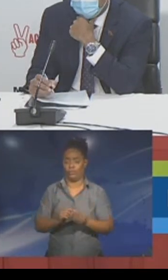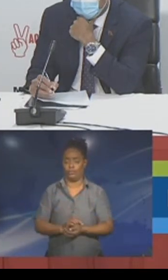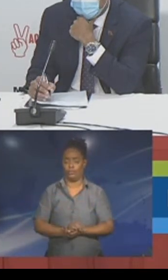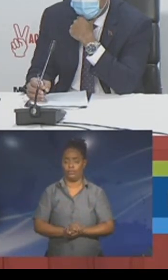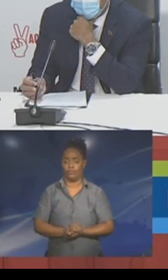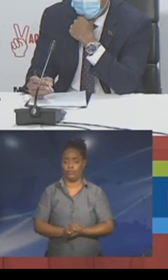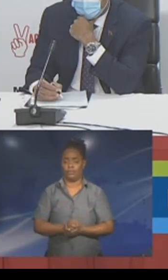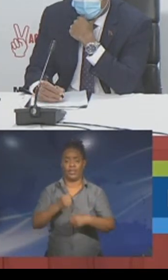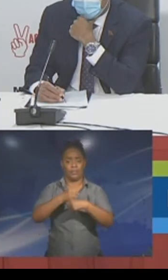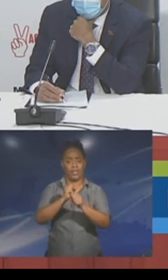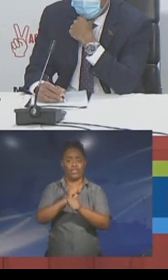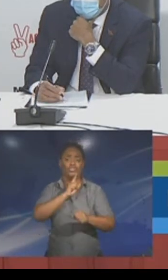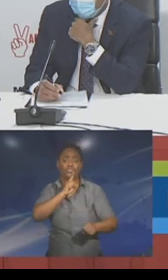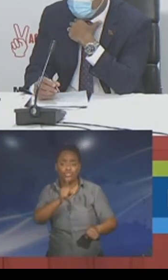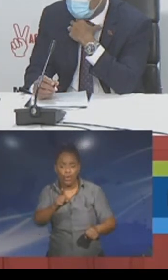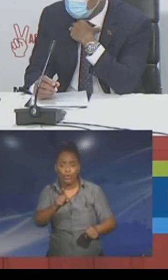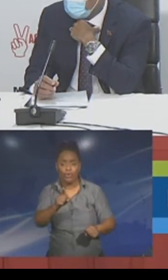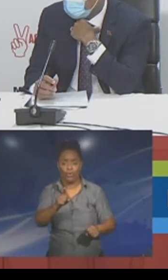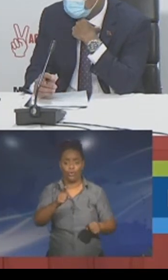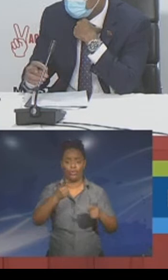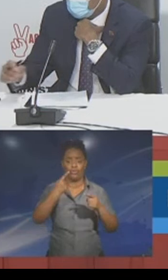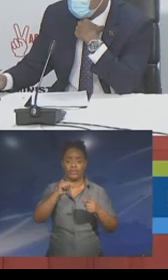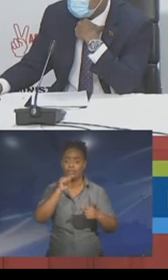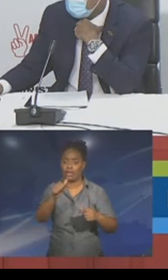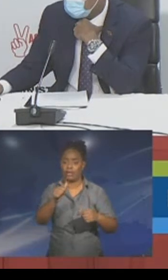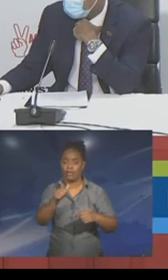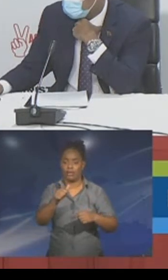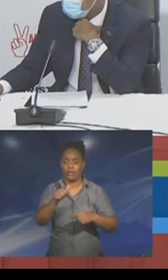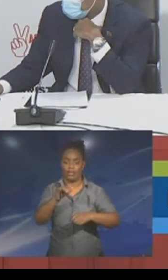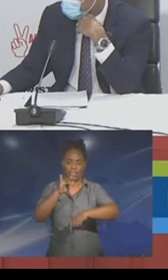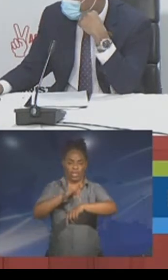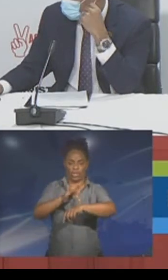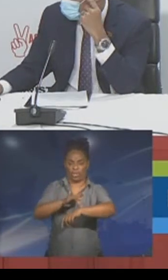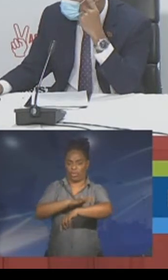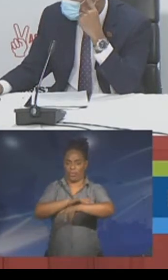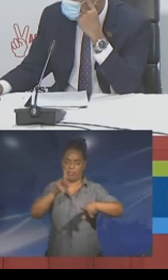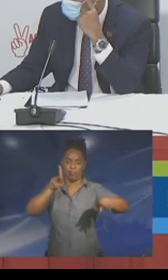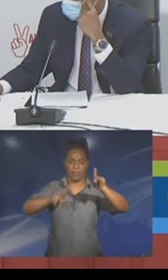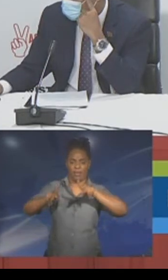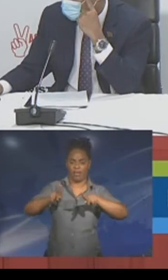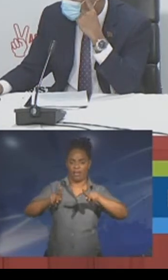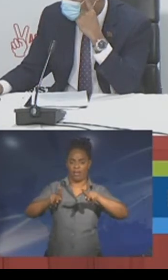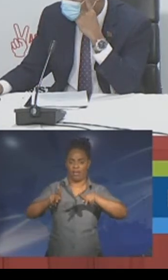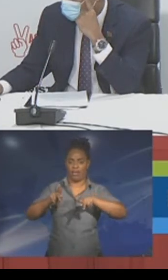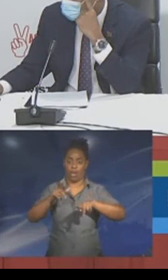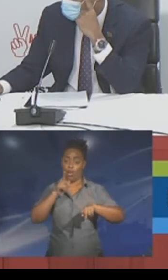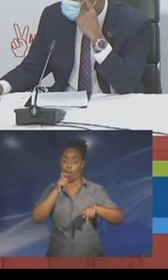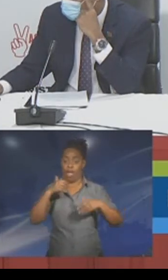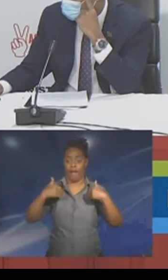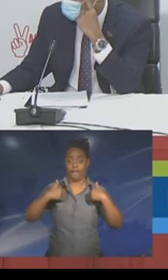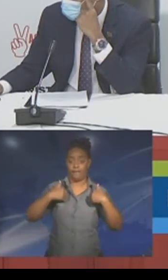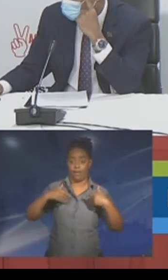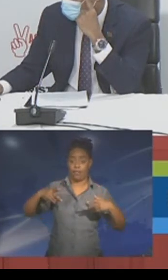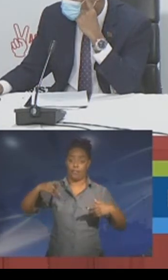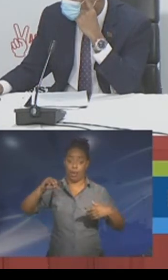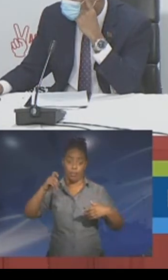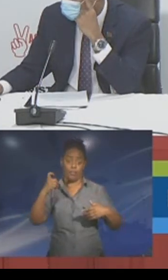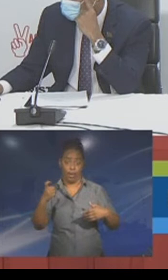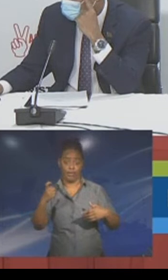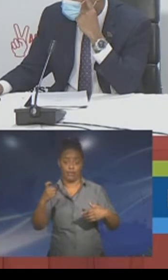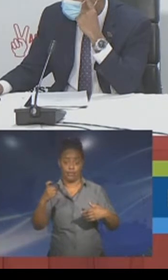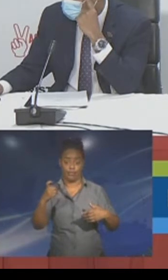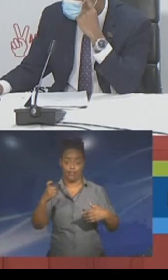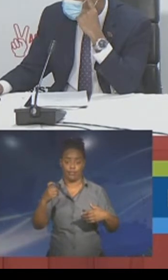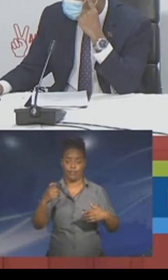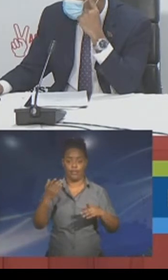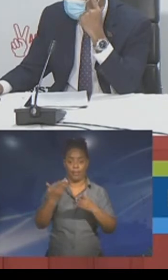making sure you avoid skin-to-skin contact, especially with people who may just have come back from these